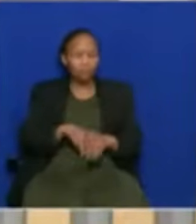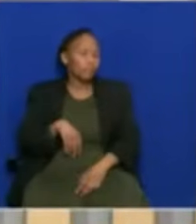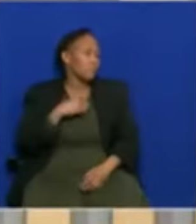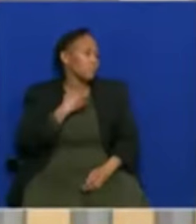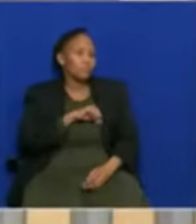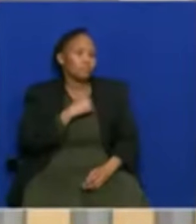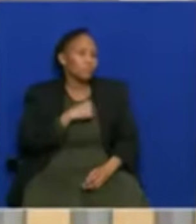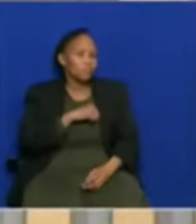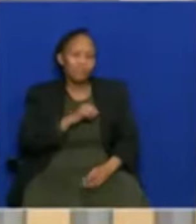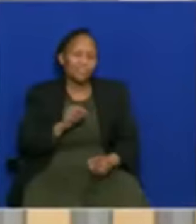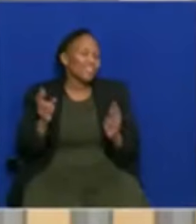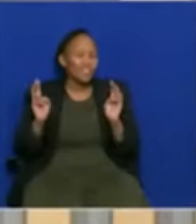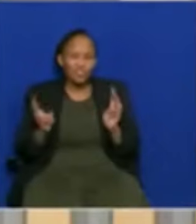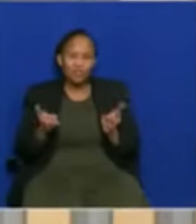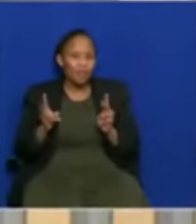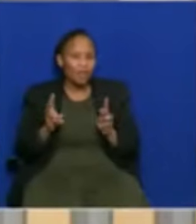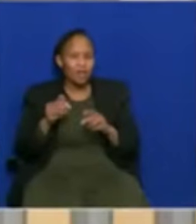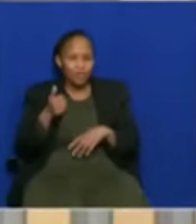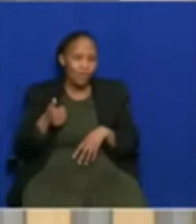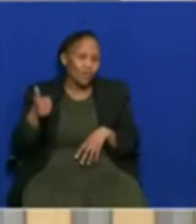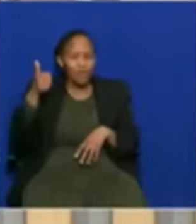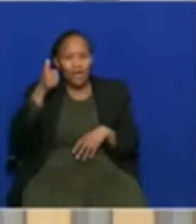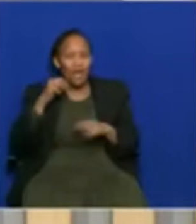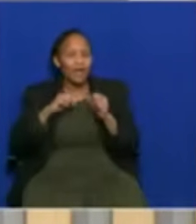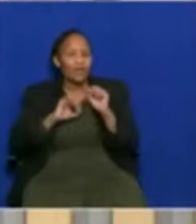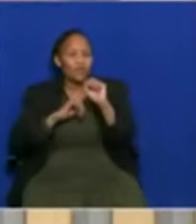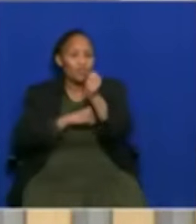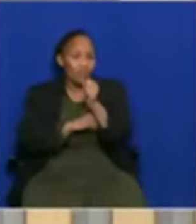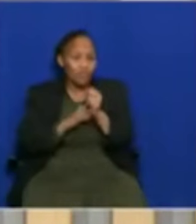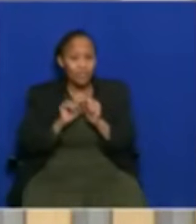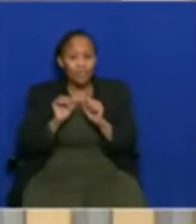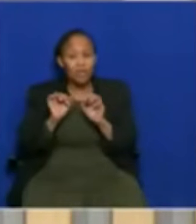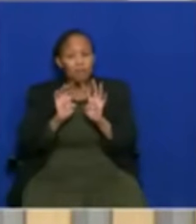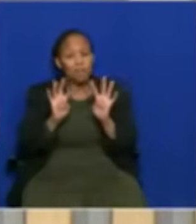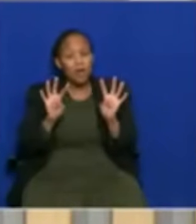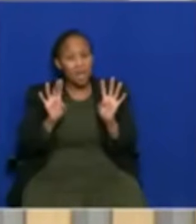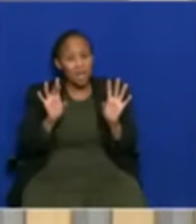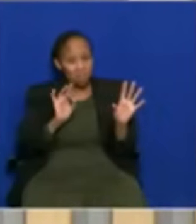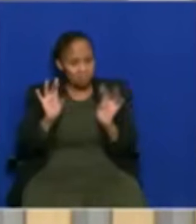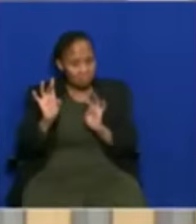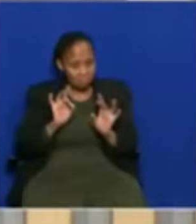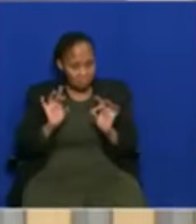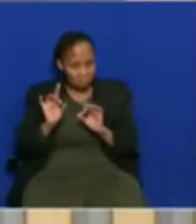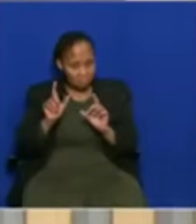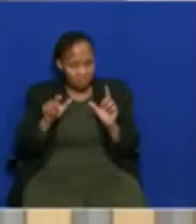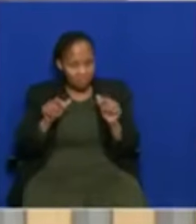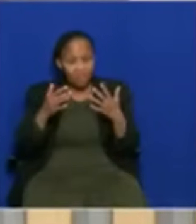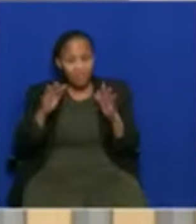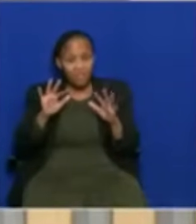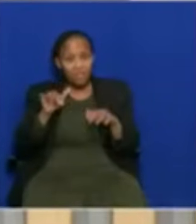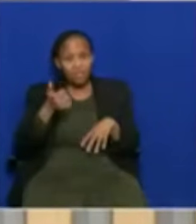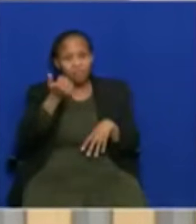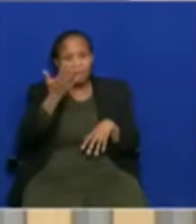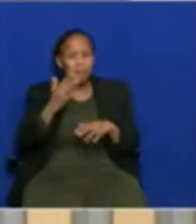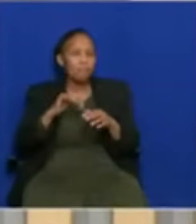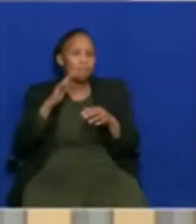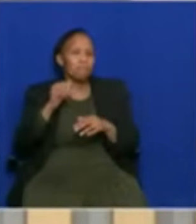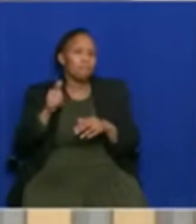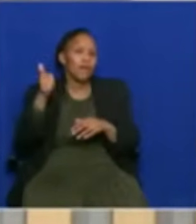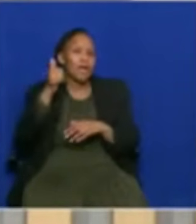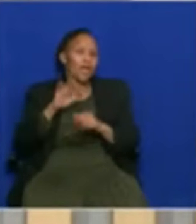head of office, you select the panel. These are the people on the panel, and it goes to Head Office for election. It's normal. So we can't make